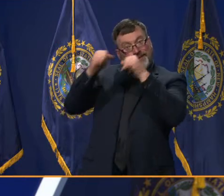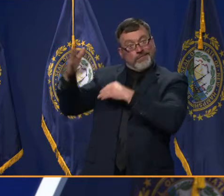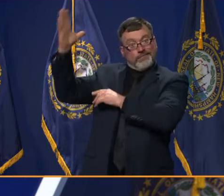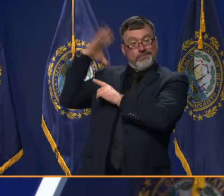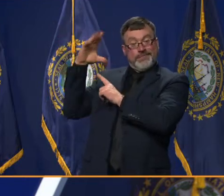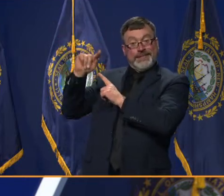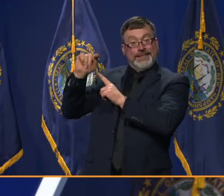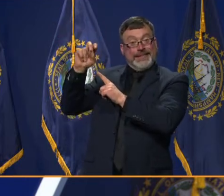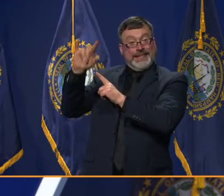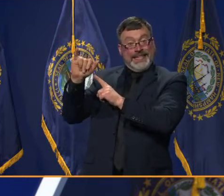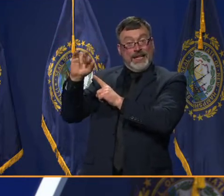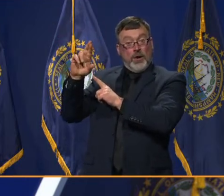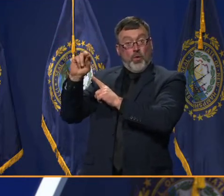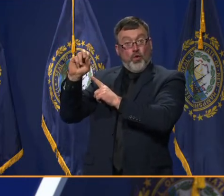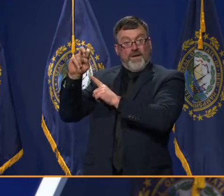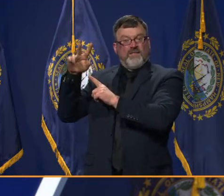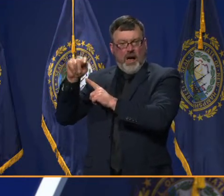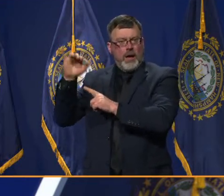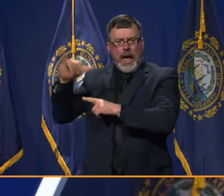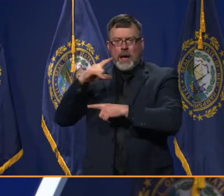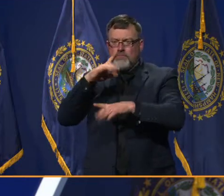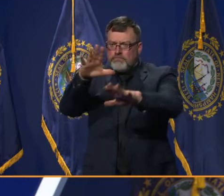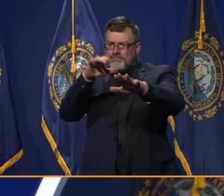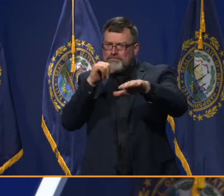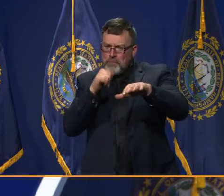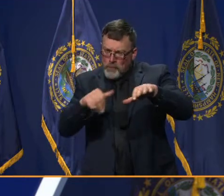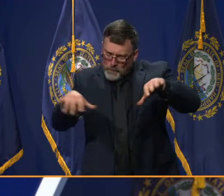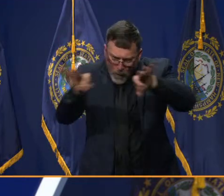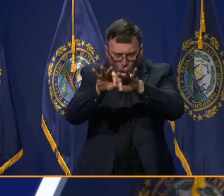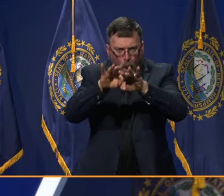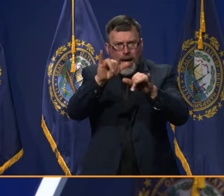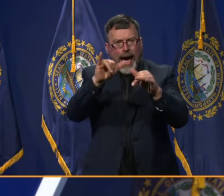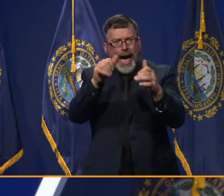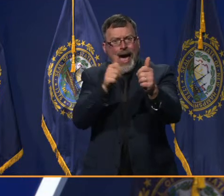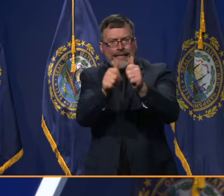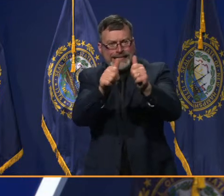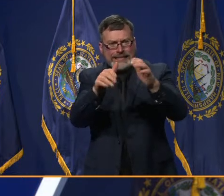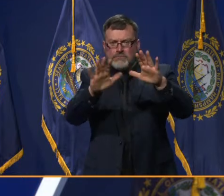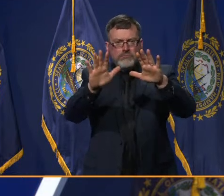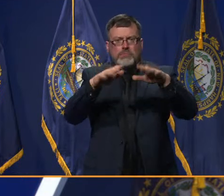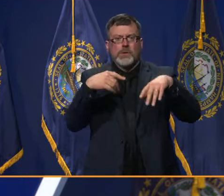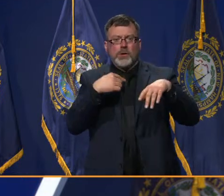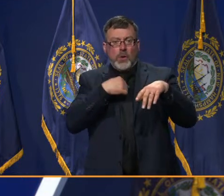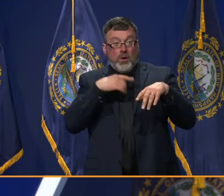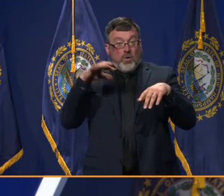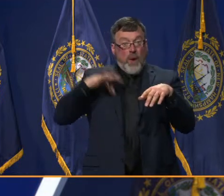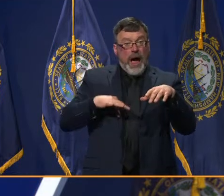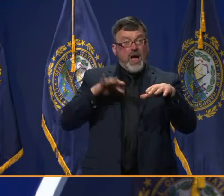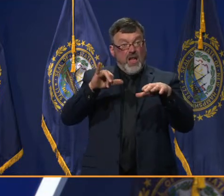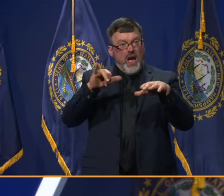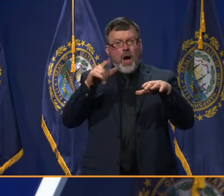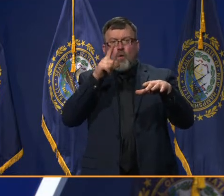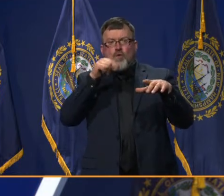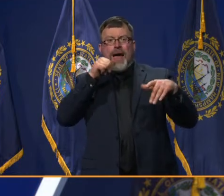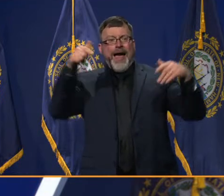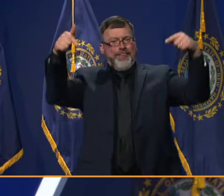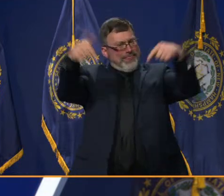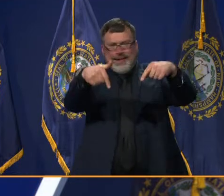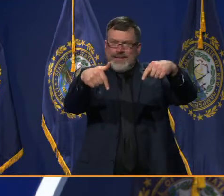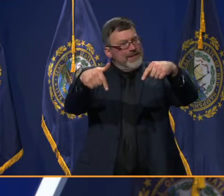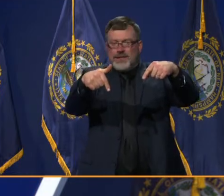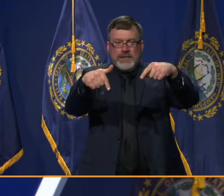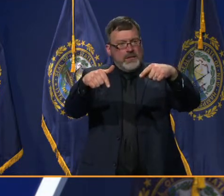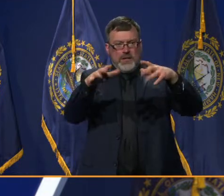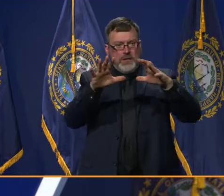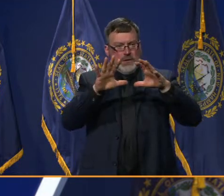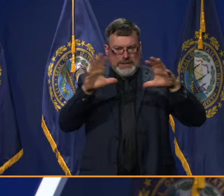The credit belongs to those who are in the arena and who toil tirelessly, often selflessly, against their own